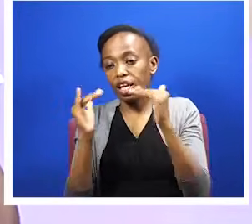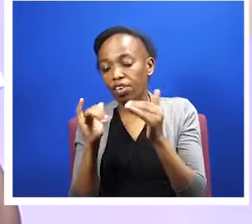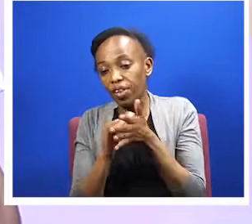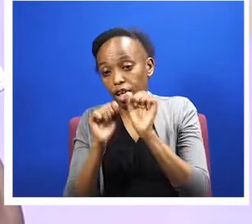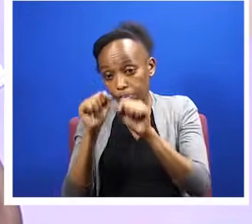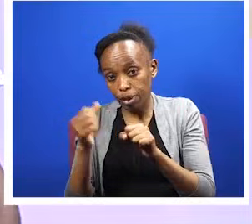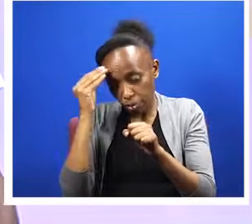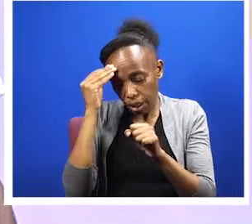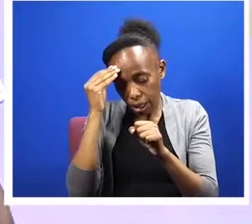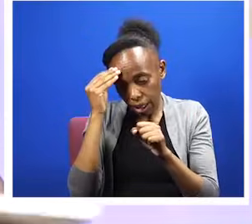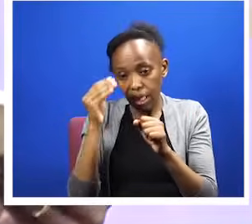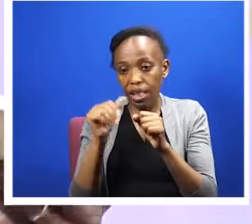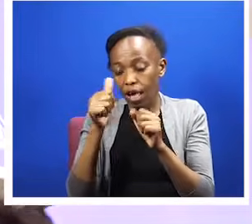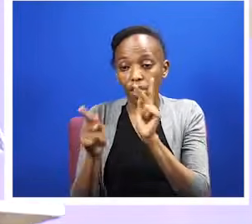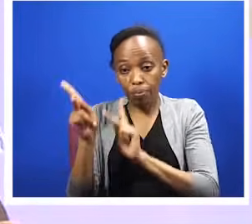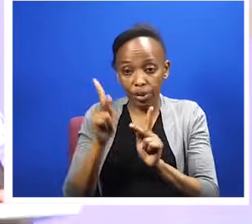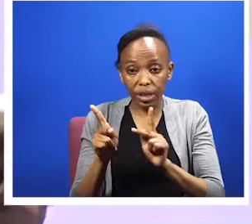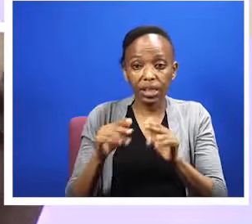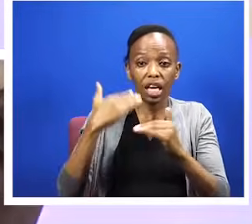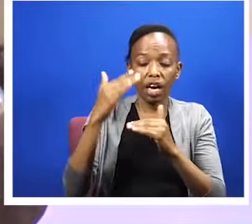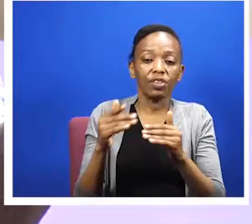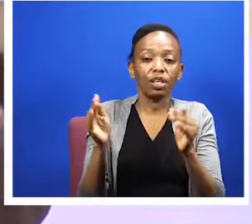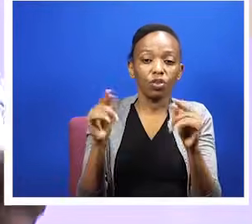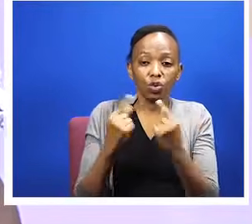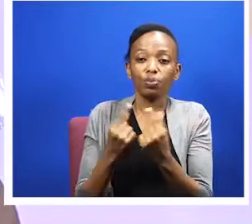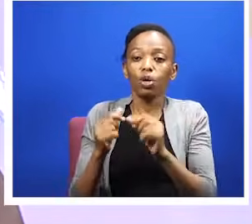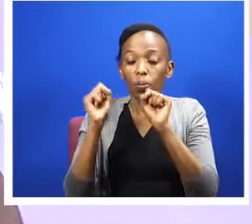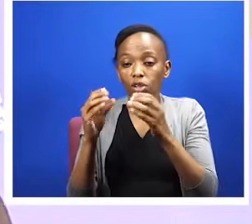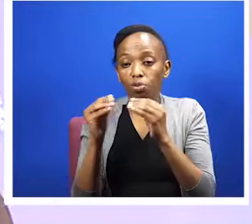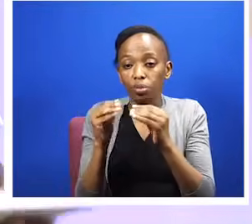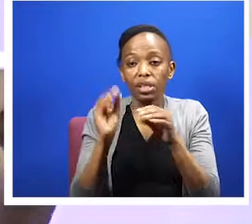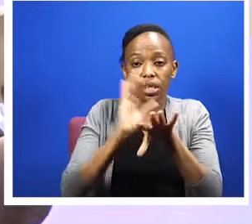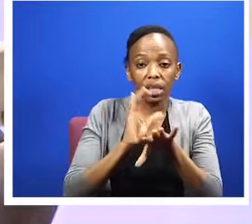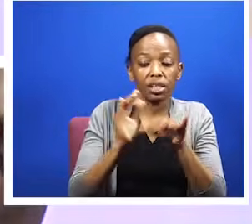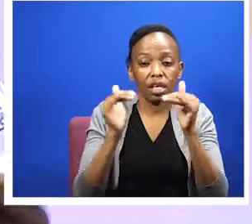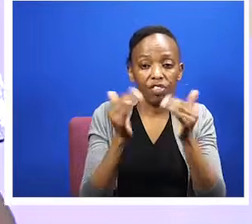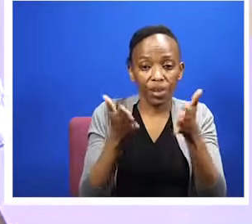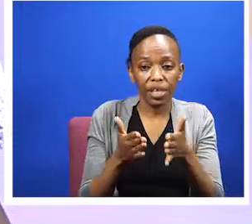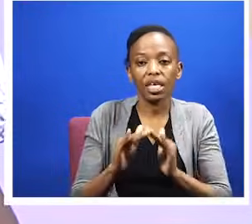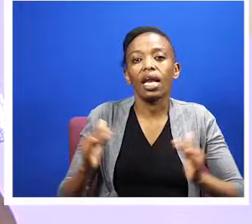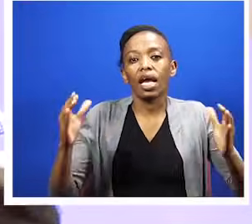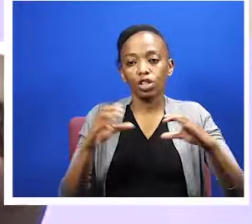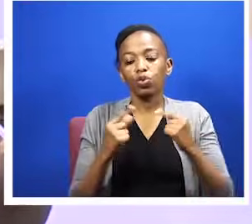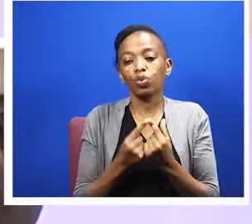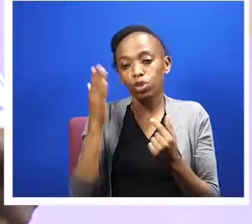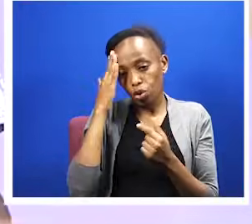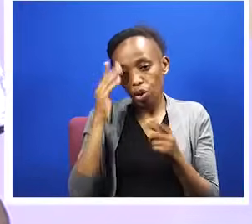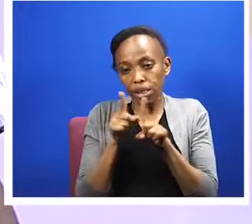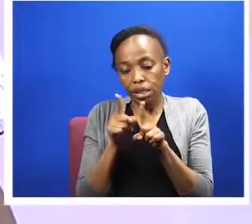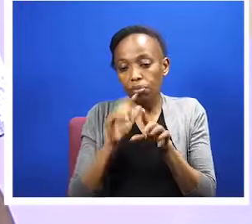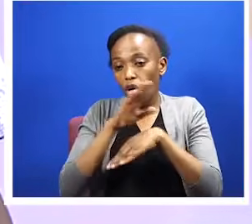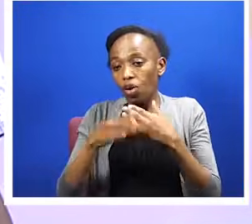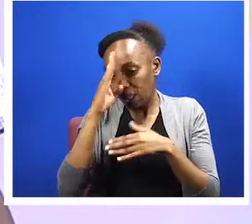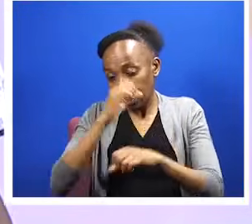learn the safari, the next process after the small groups, we can also meet at the congregational level. These are large groups, you know, like the whole Sunday